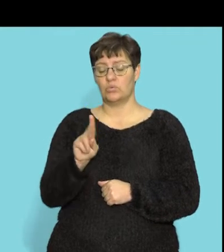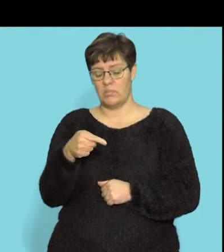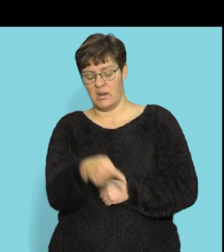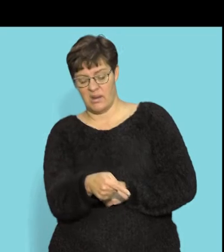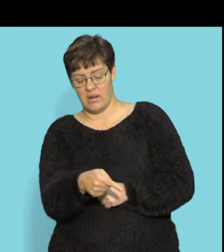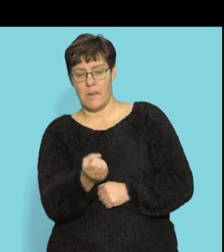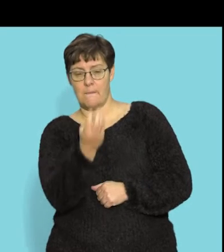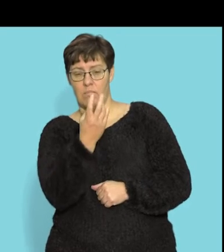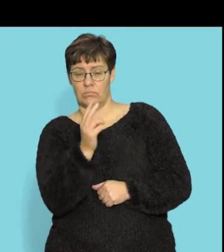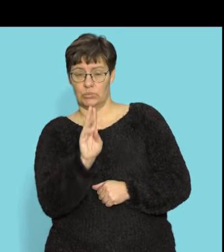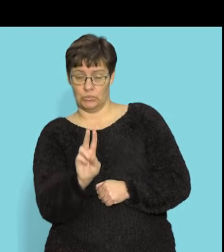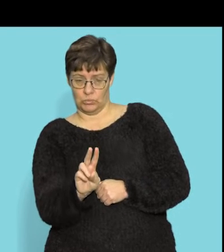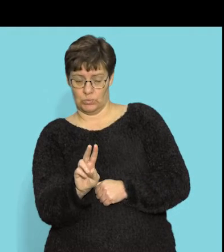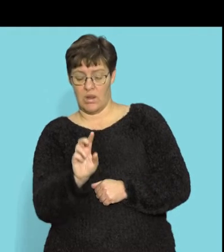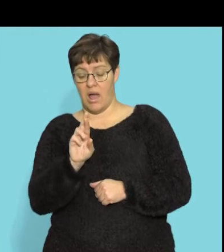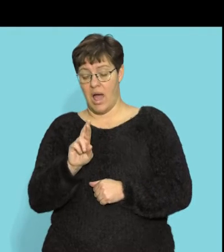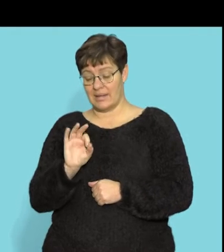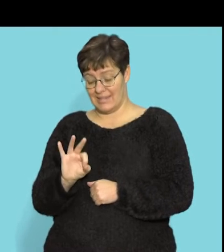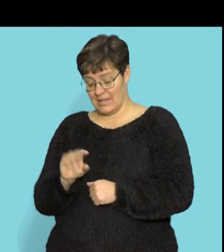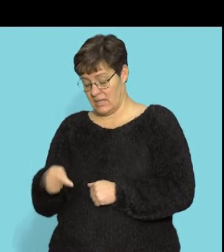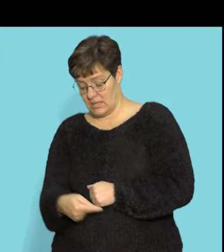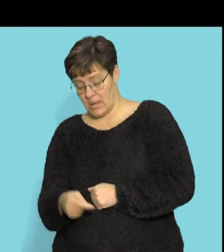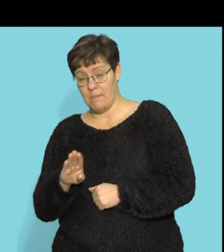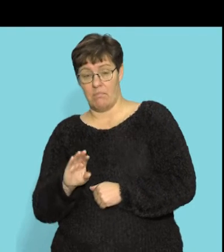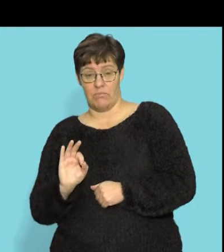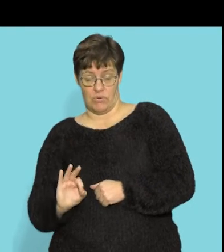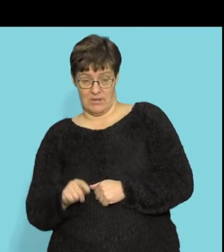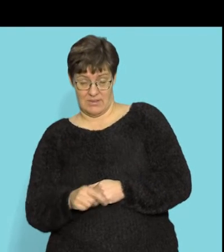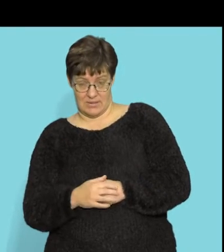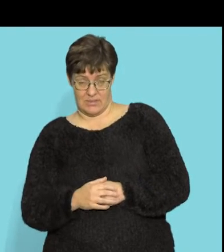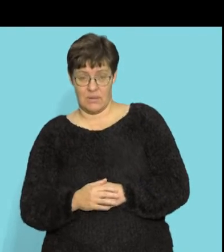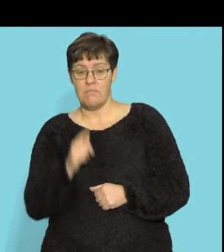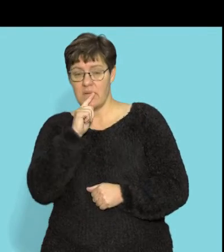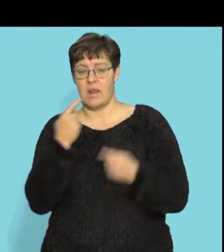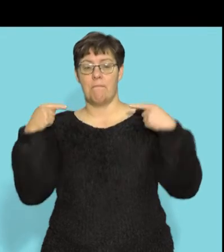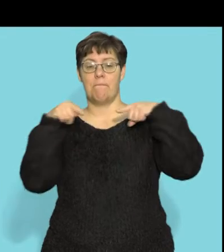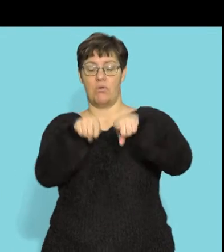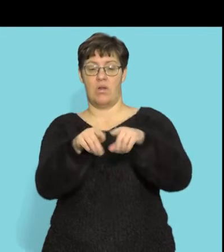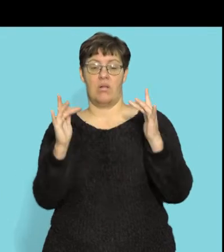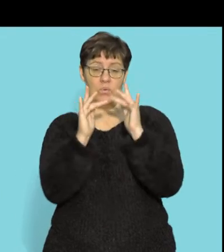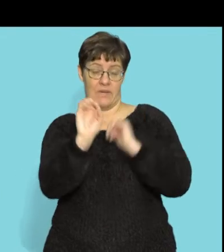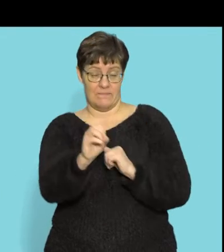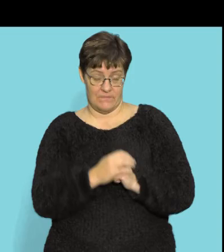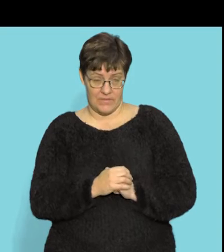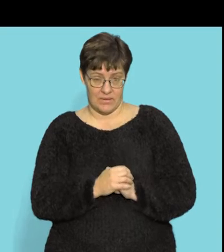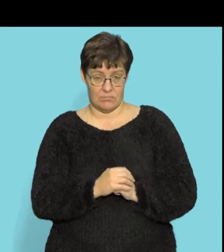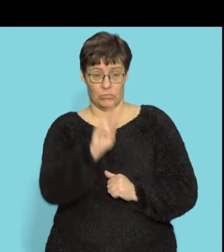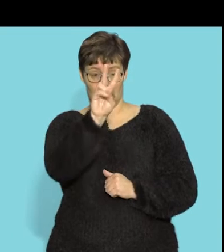and R3 are connected in parallel,